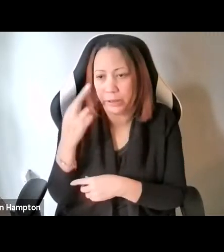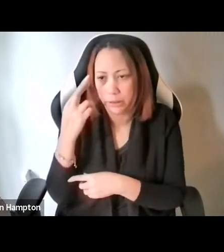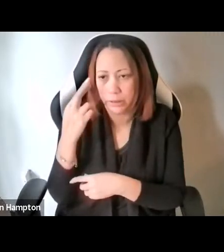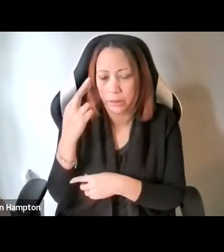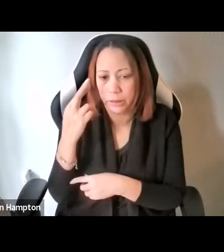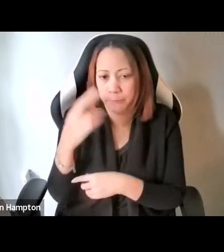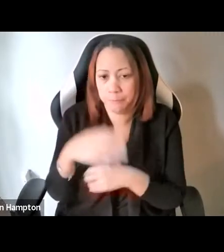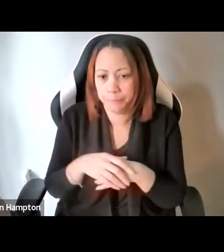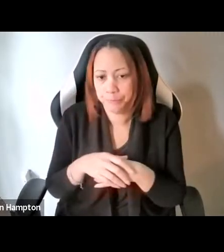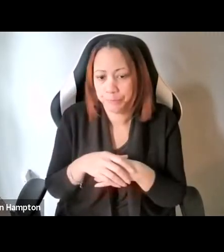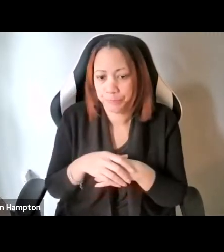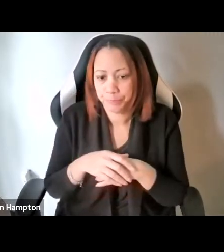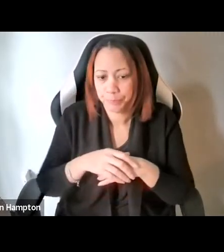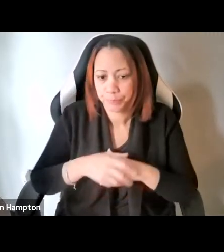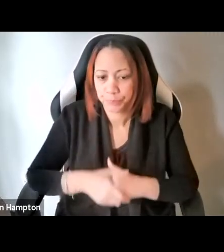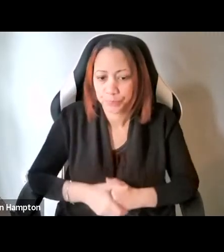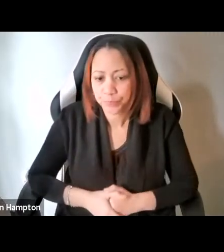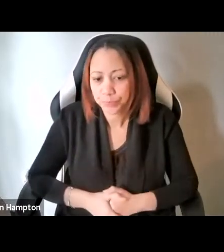we look historically.